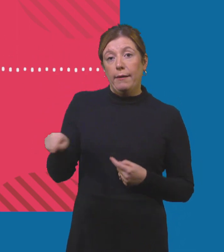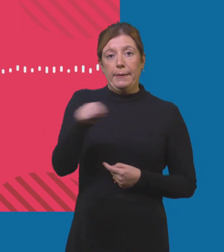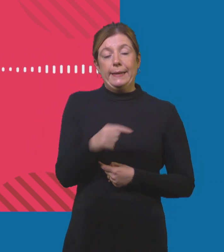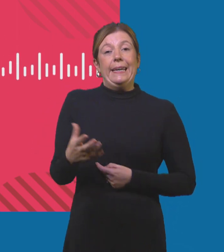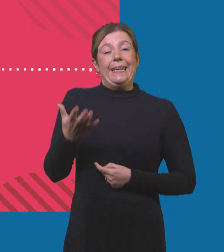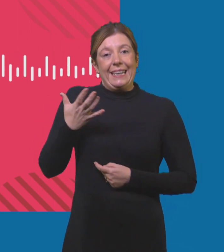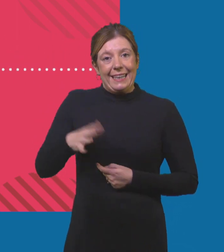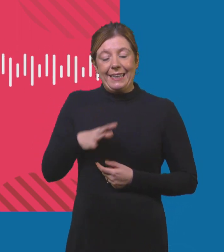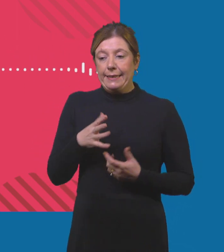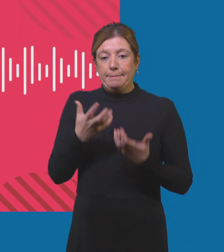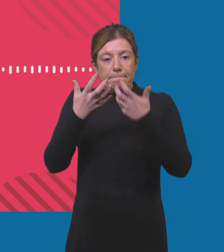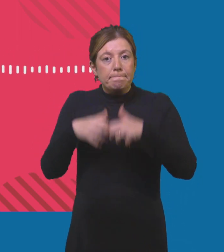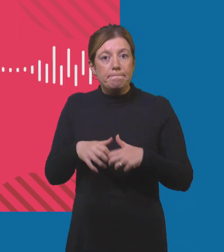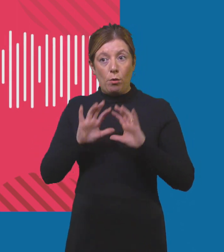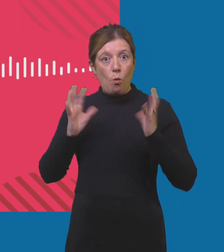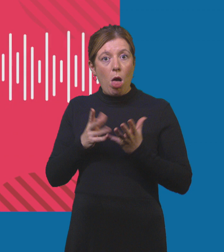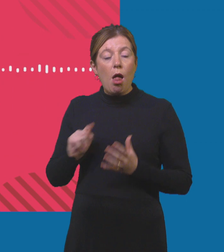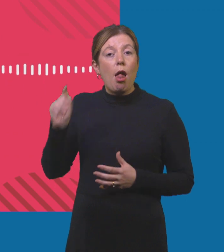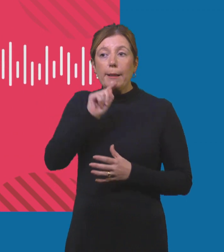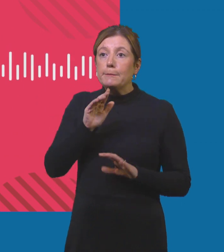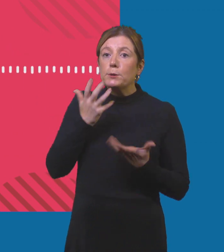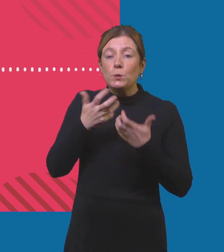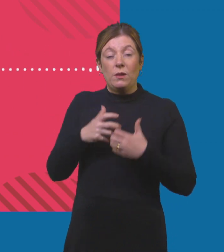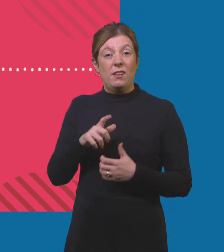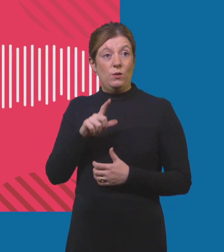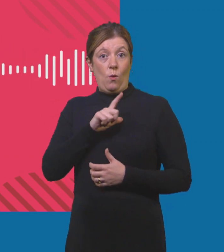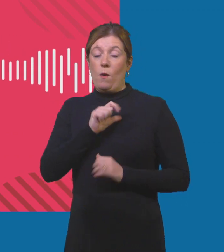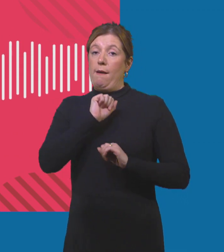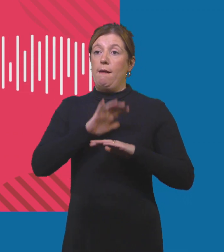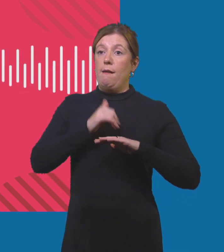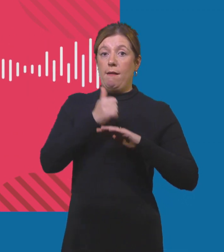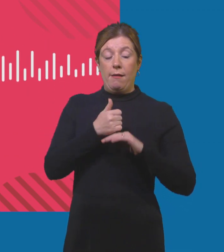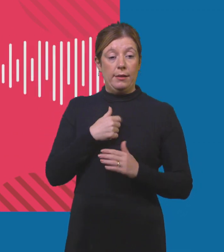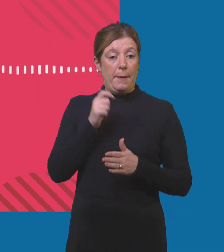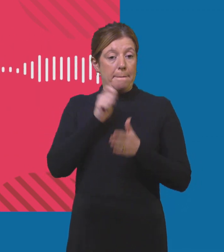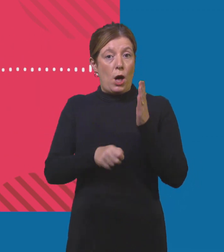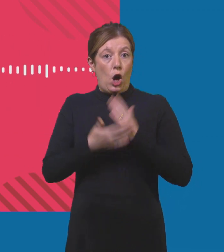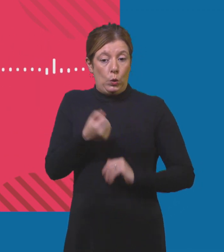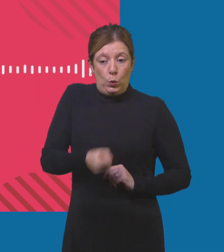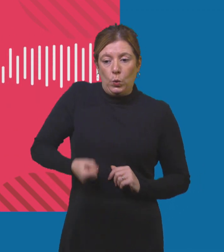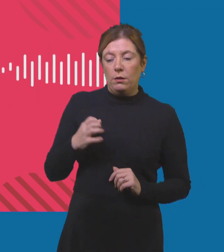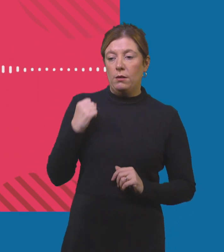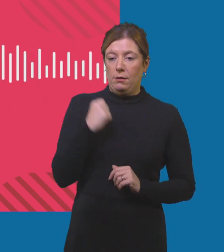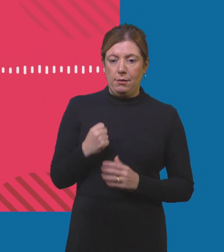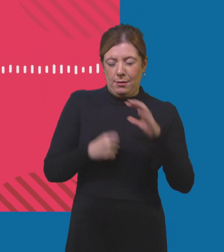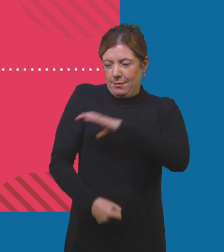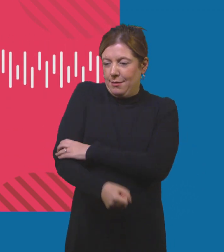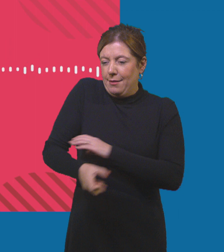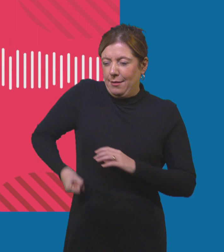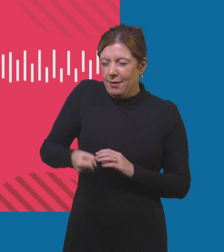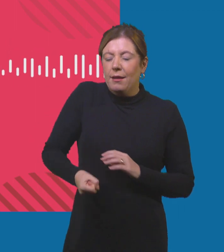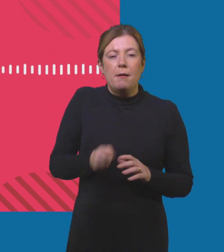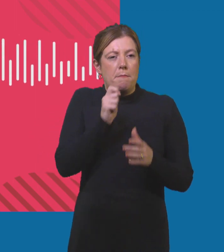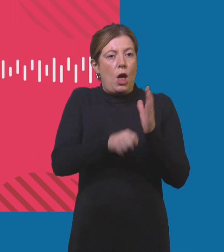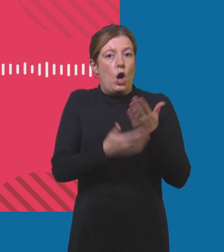of mobility aids worldwide. So how it works is you purchase a new walking stick or crutches from Cool Crutches and Walking Sticks, and